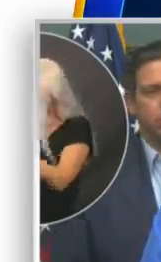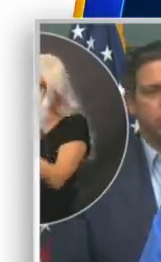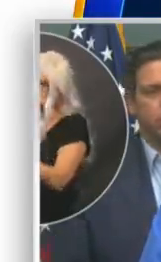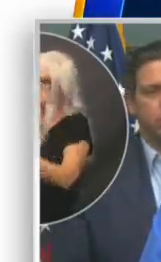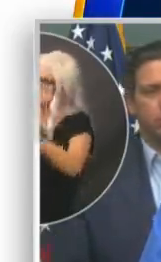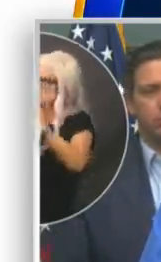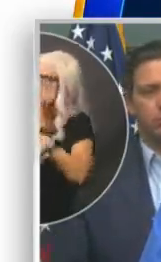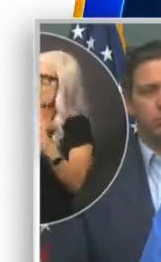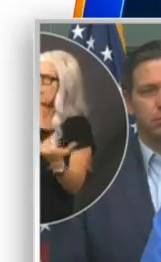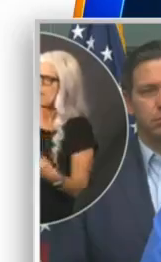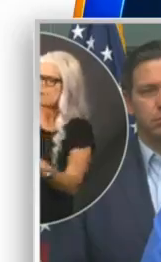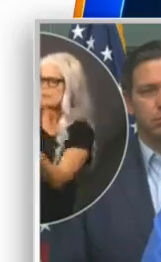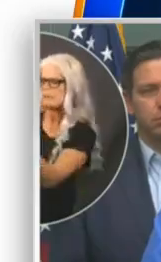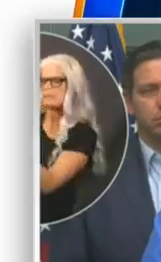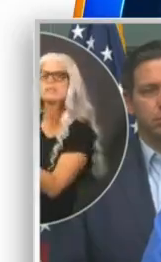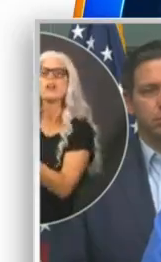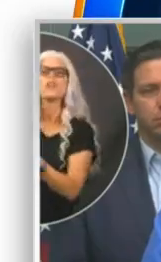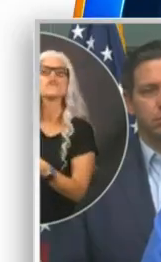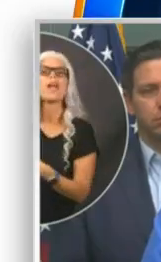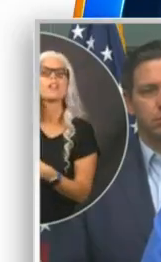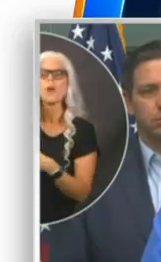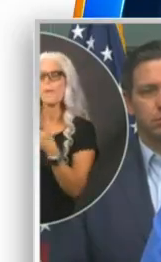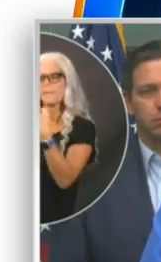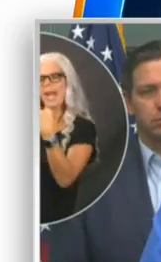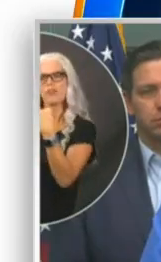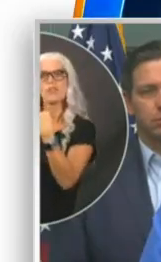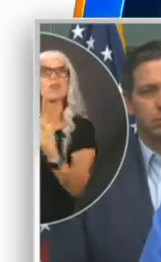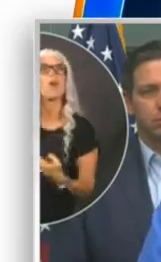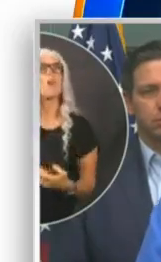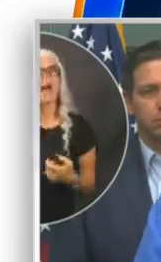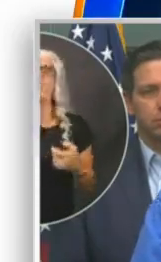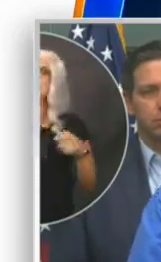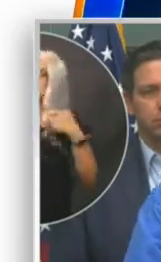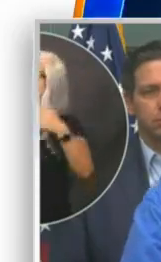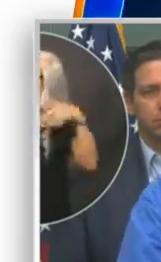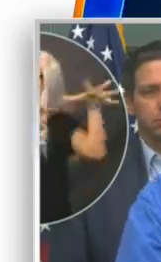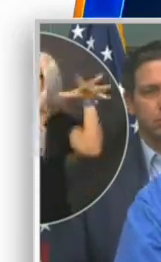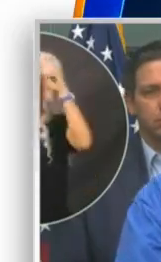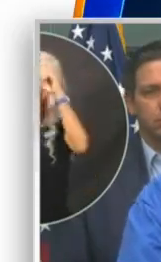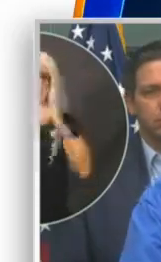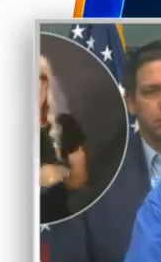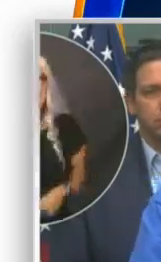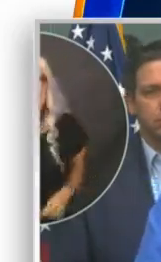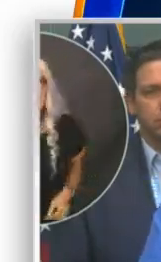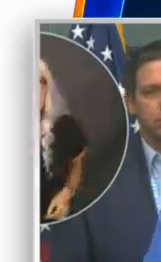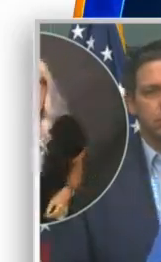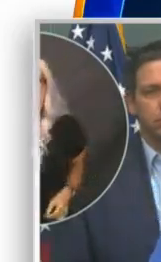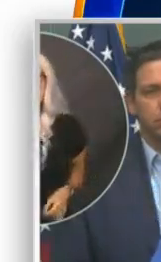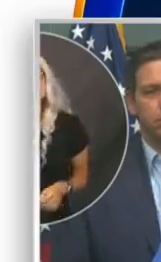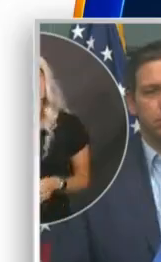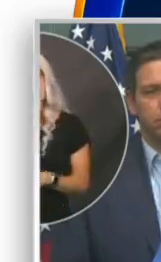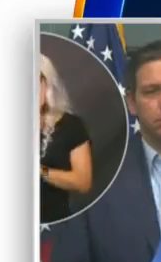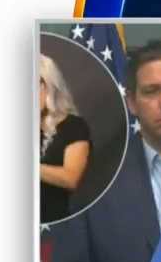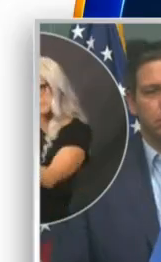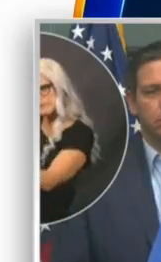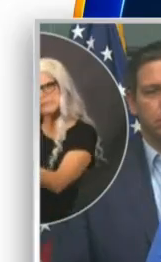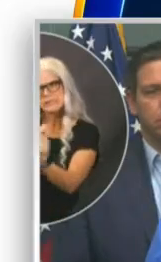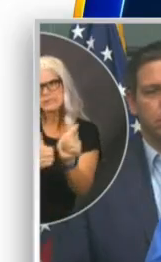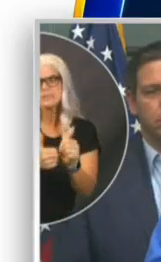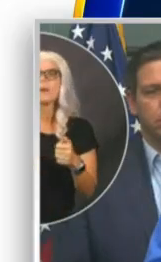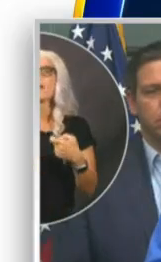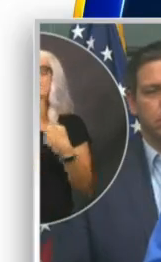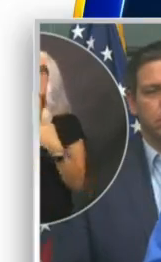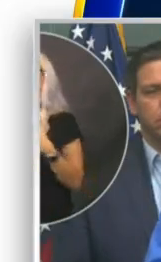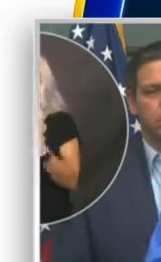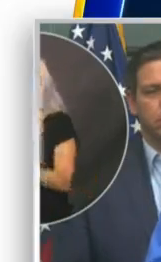Power outages will occur. If you get a weather alert for a tornado, and as the governor